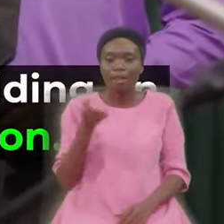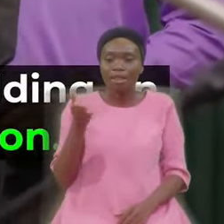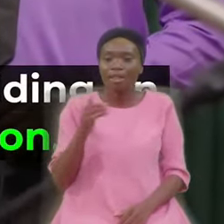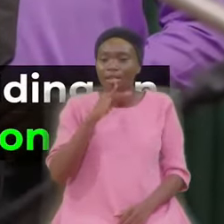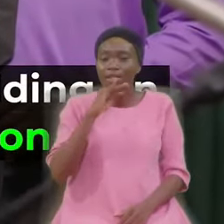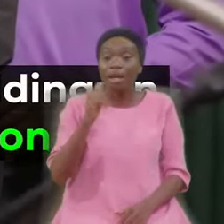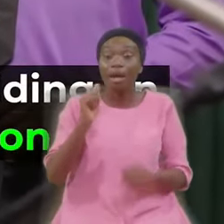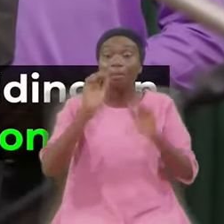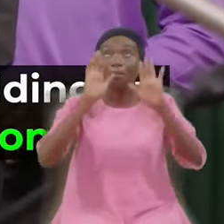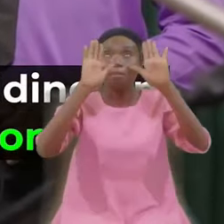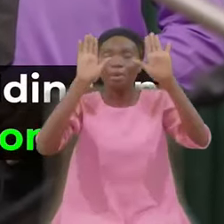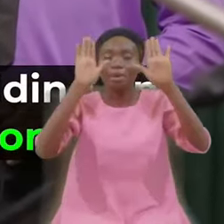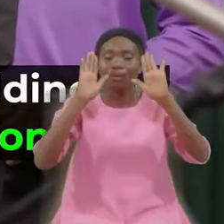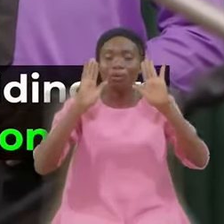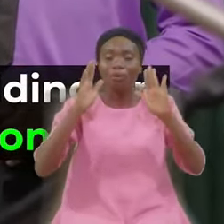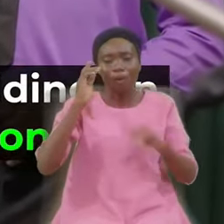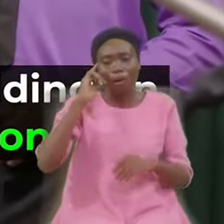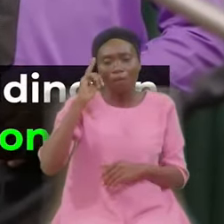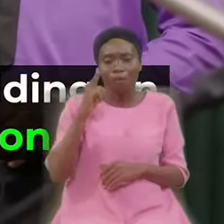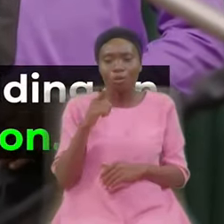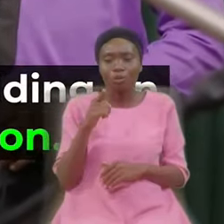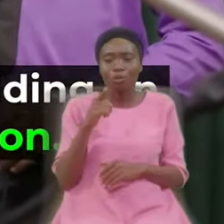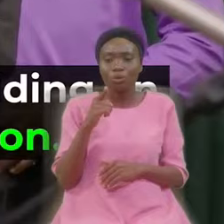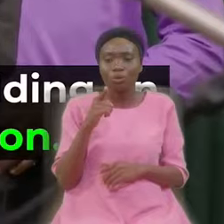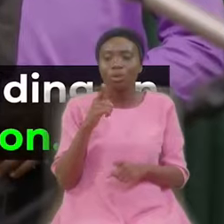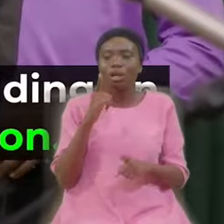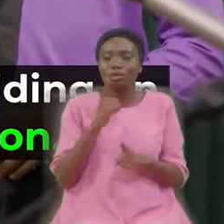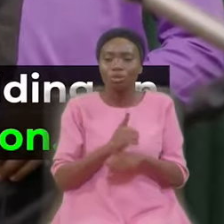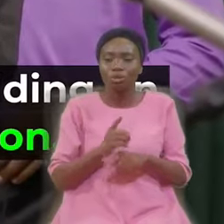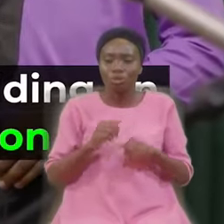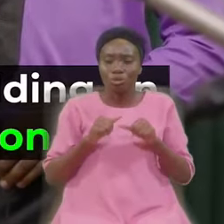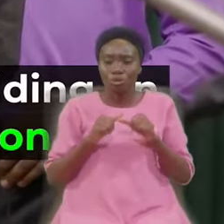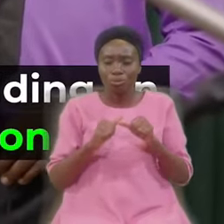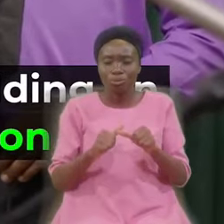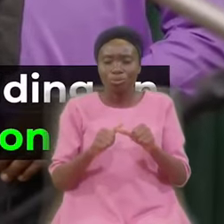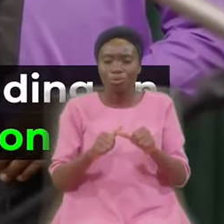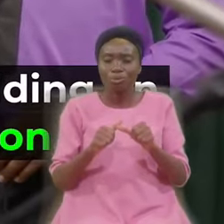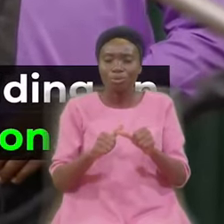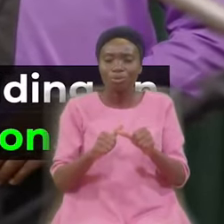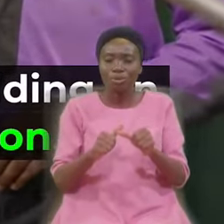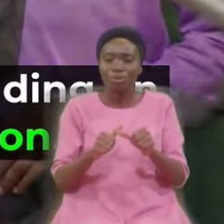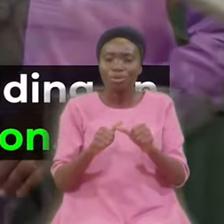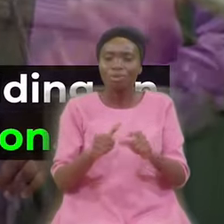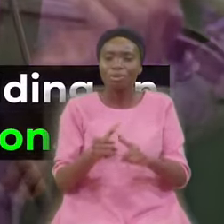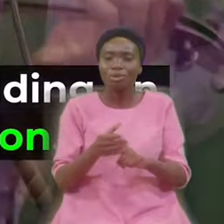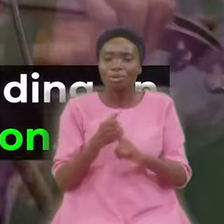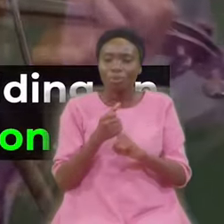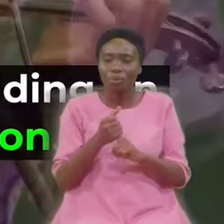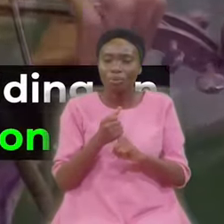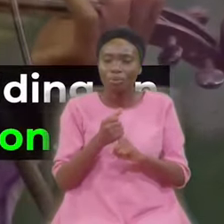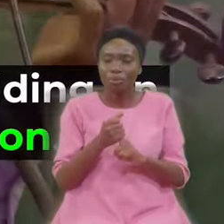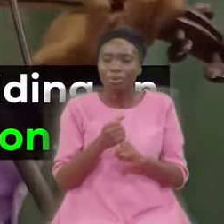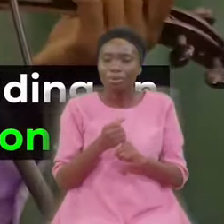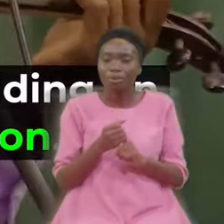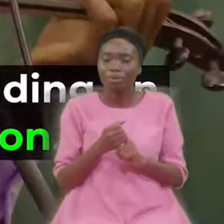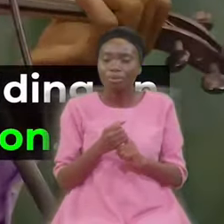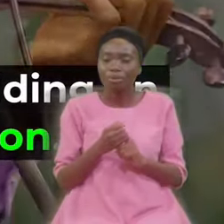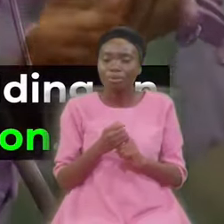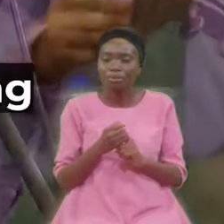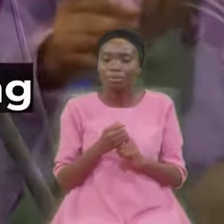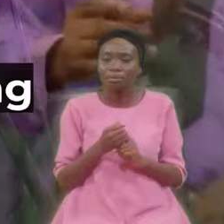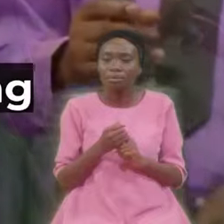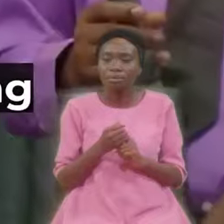There's a miracle for you, just keep holding